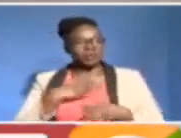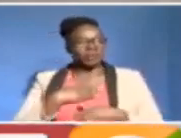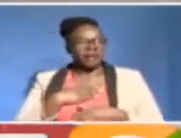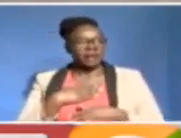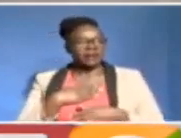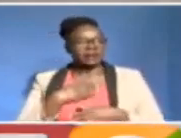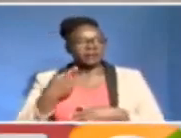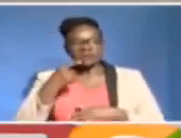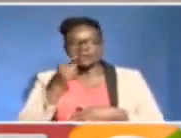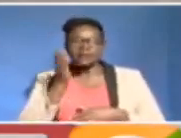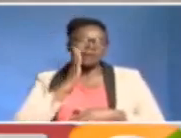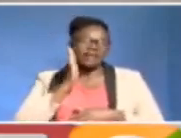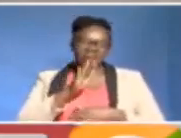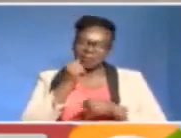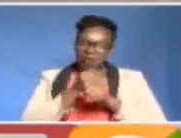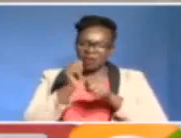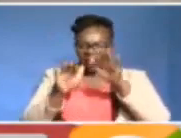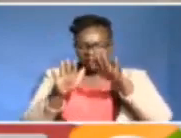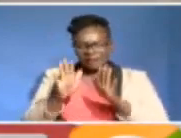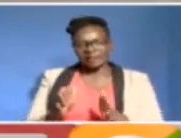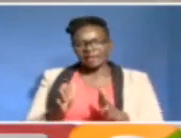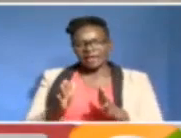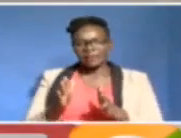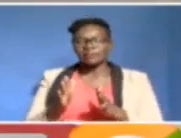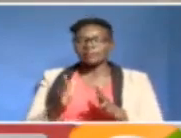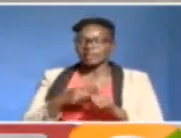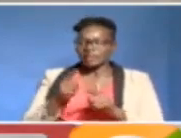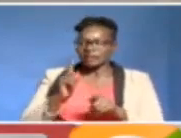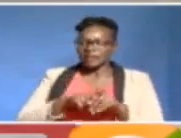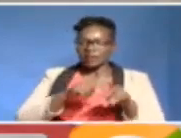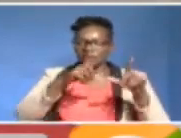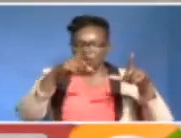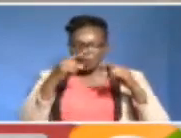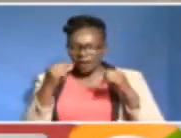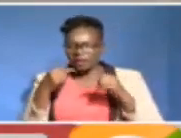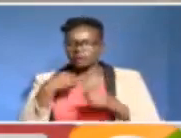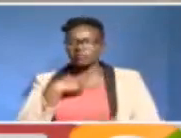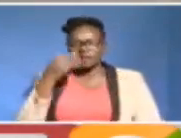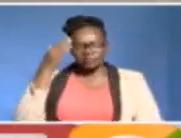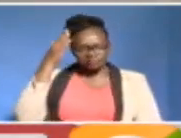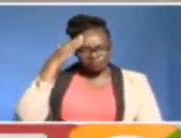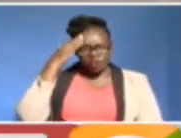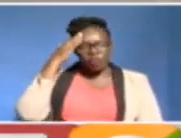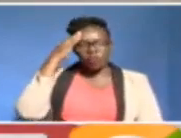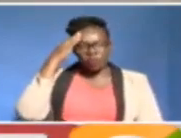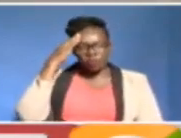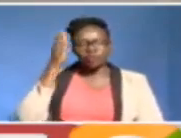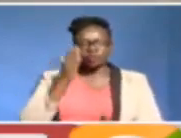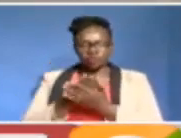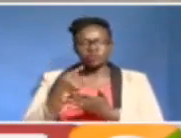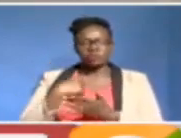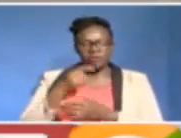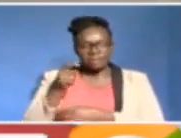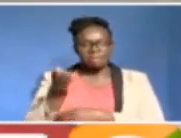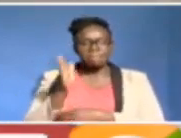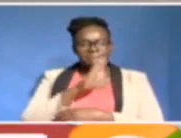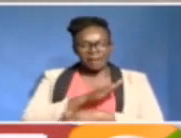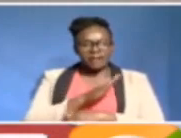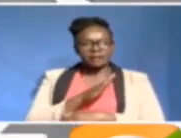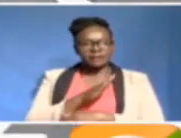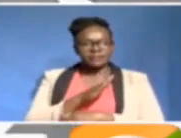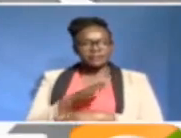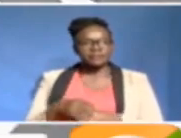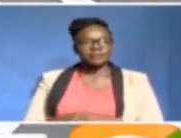your mother is a tailor? And that thing really weighed me down. And I'm like, you know what, Bridget, you go back on the drawing board. You know? And you